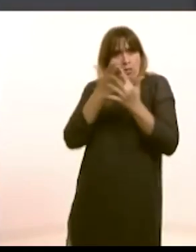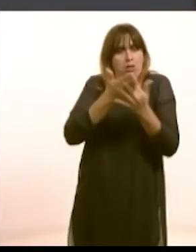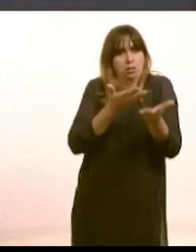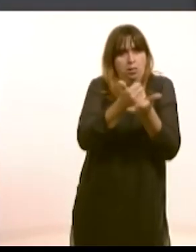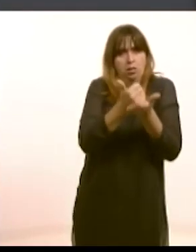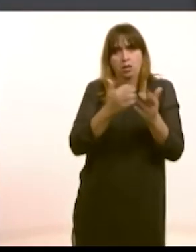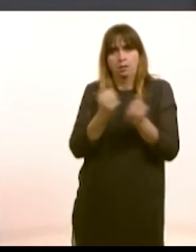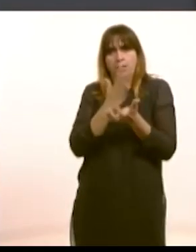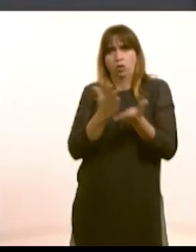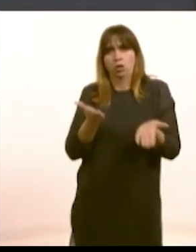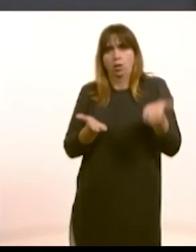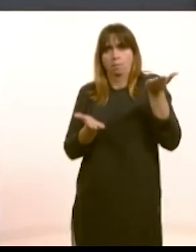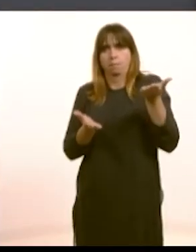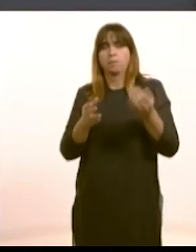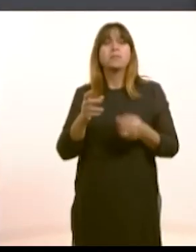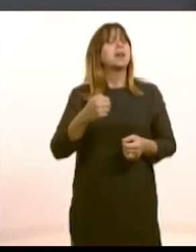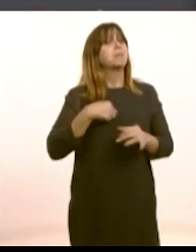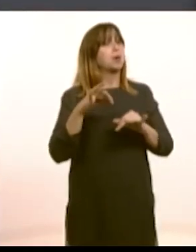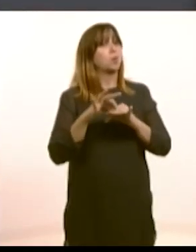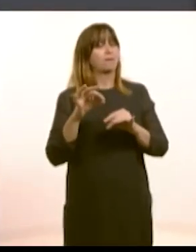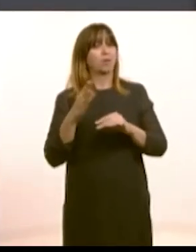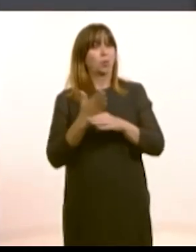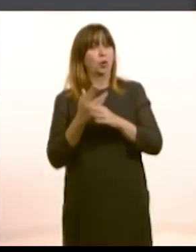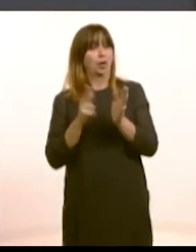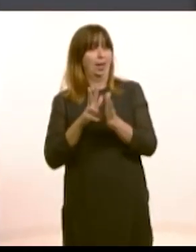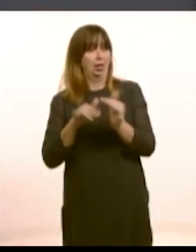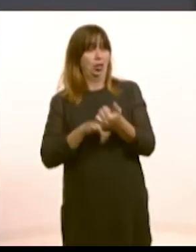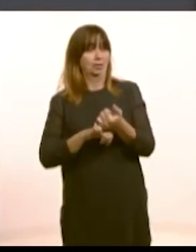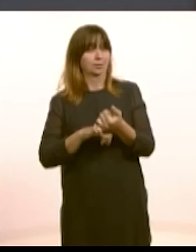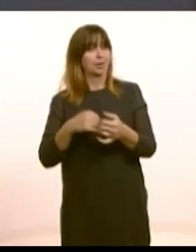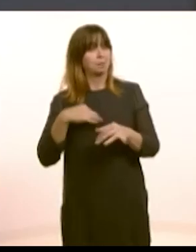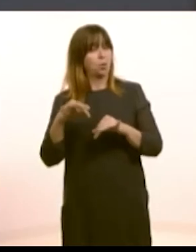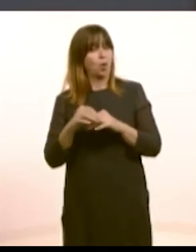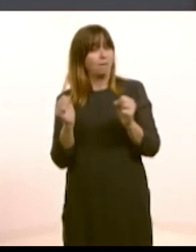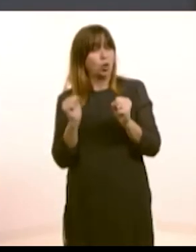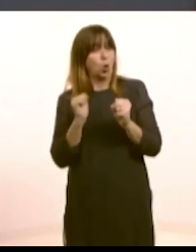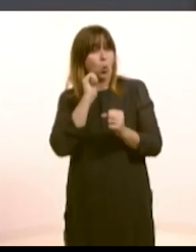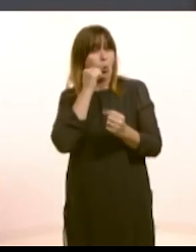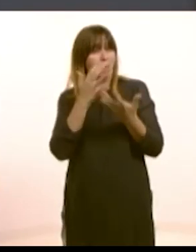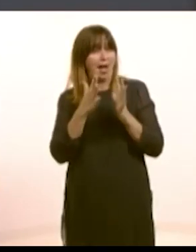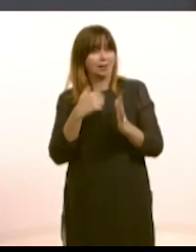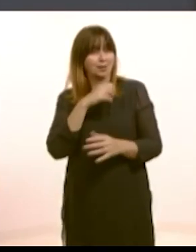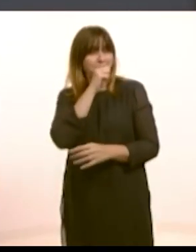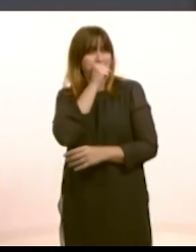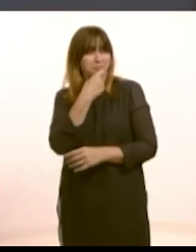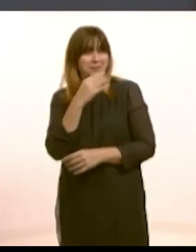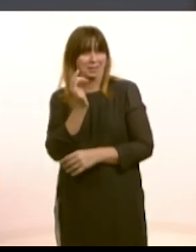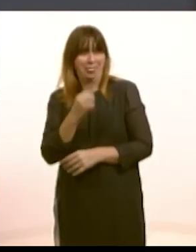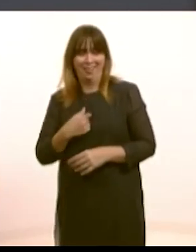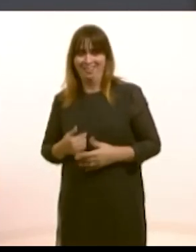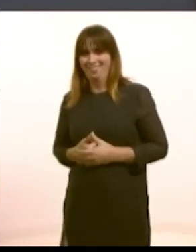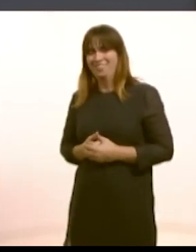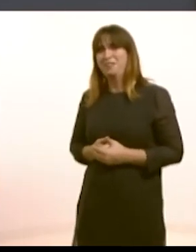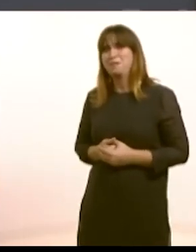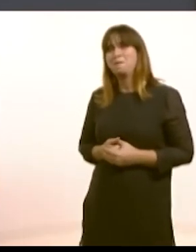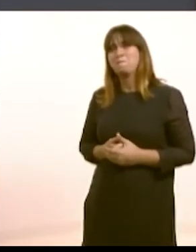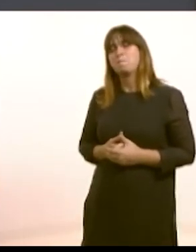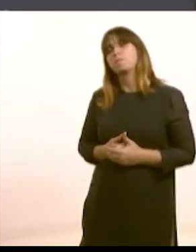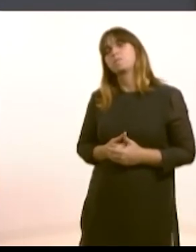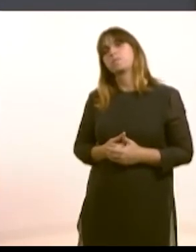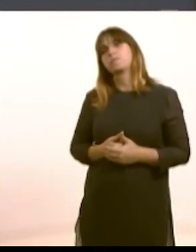her warmth or the coldness of her hands. First Minister, ABMU is under target intervention because of cancer services and unscheduled